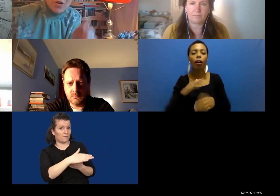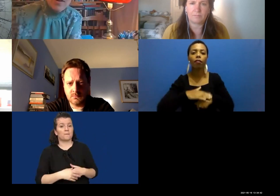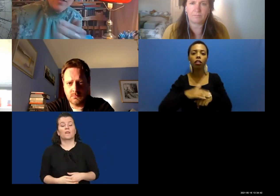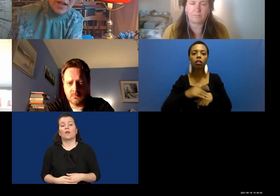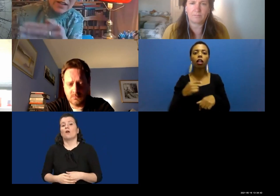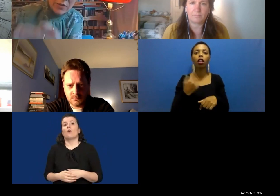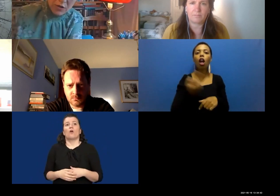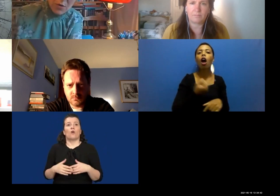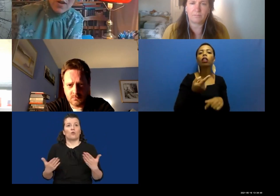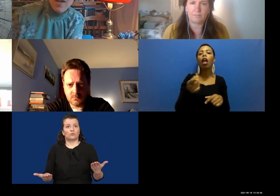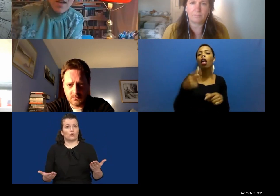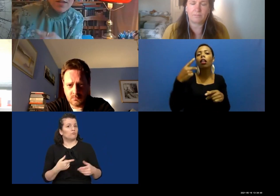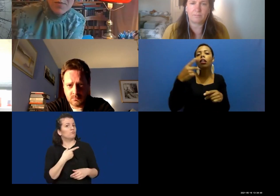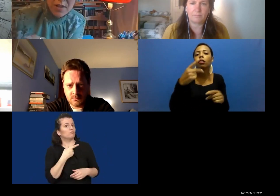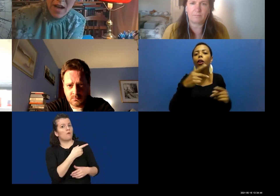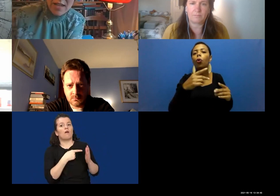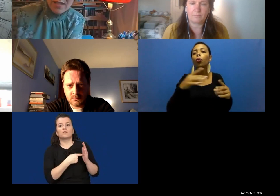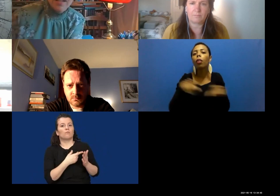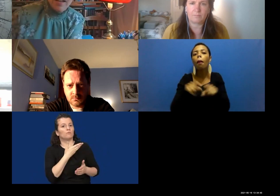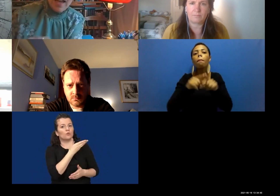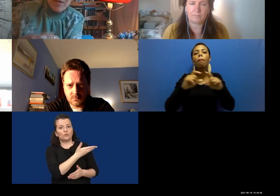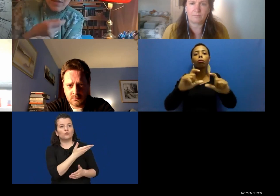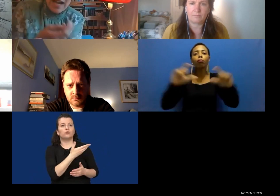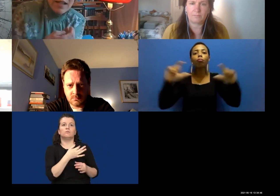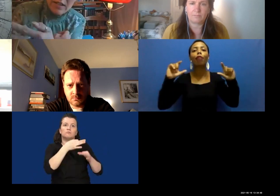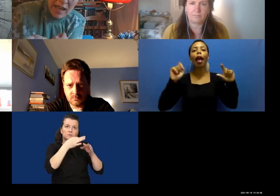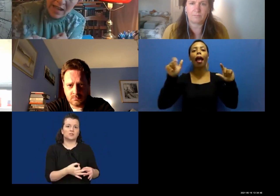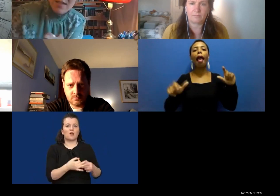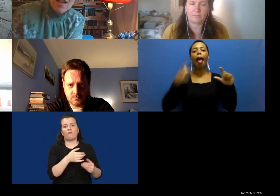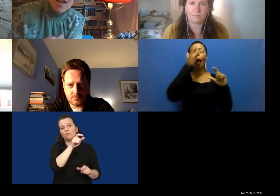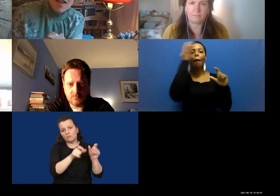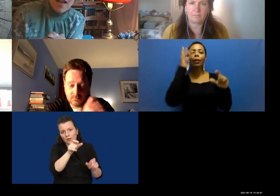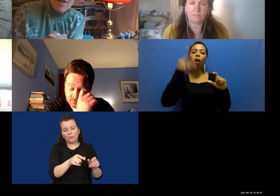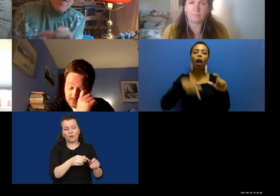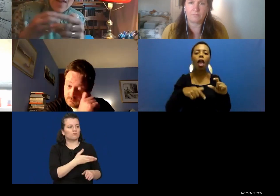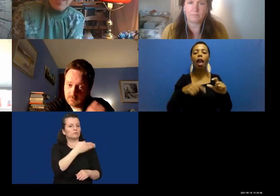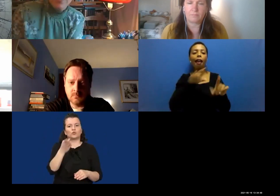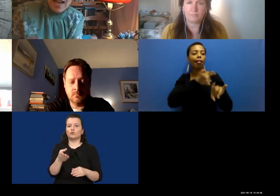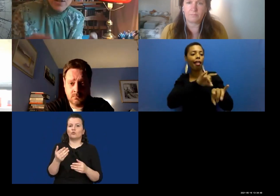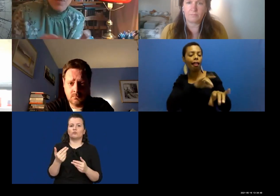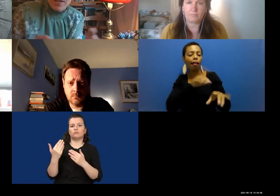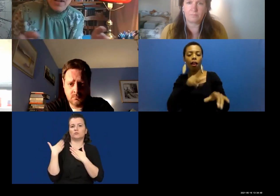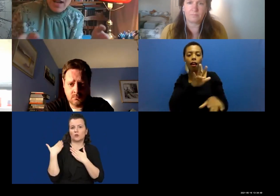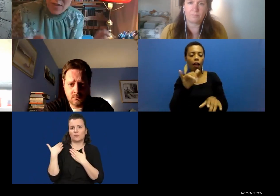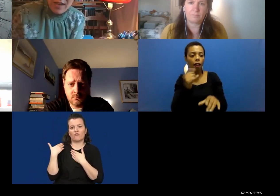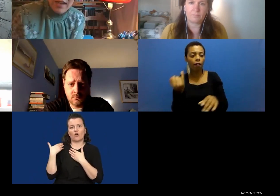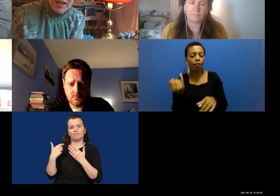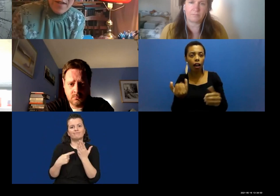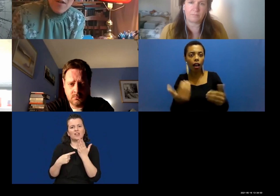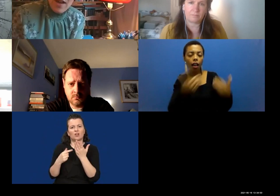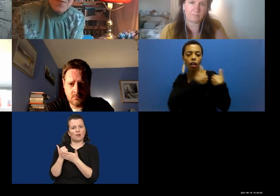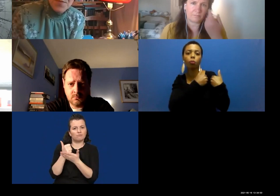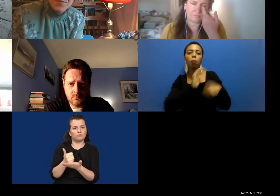personnel, you're entitled to subsidize the technical aids, that has to be done, I think,